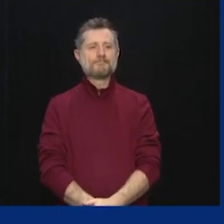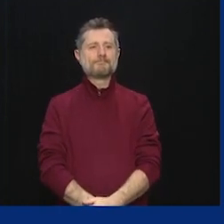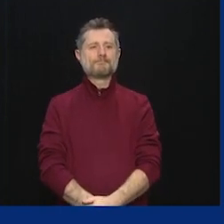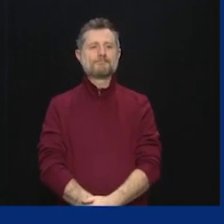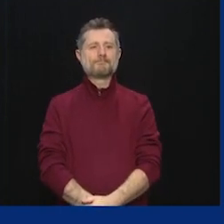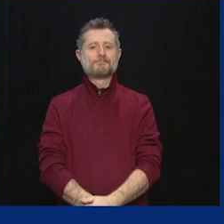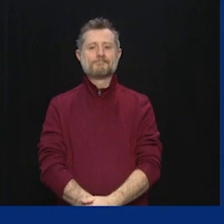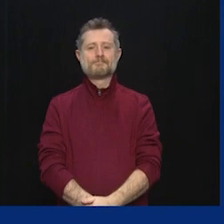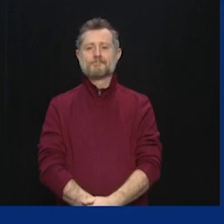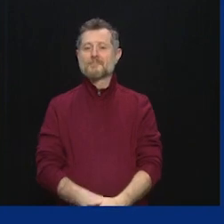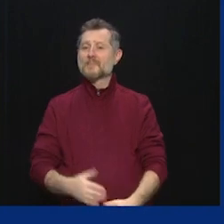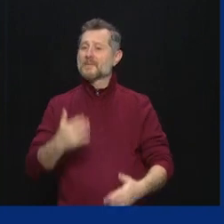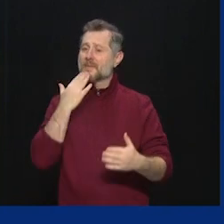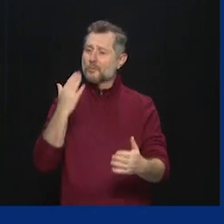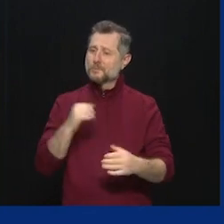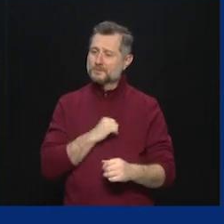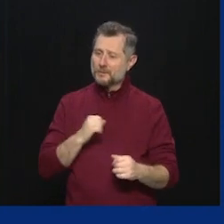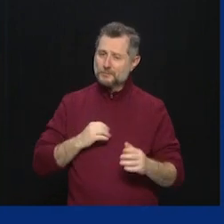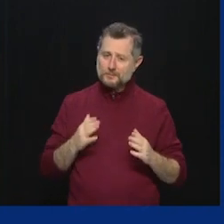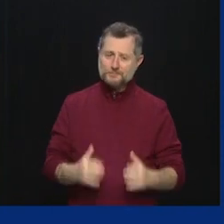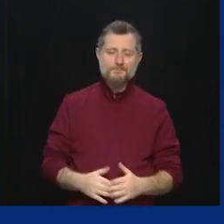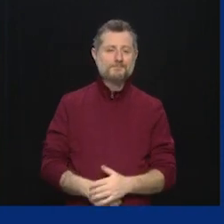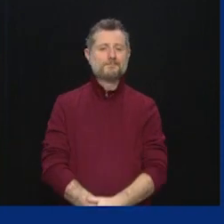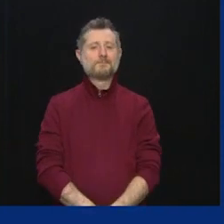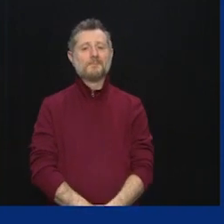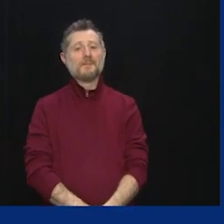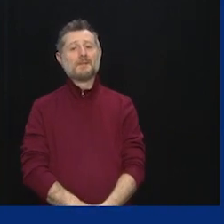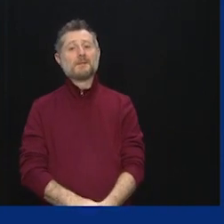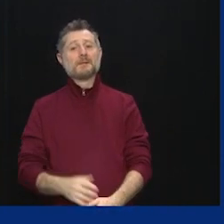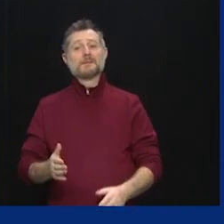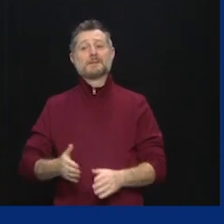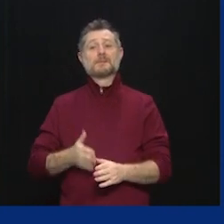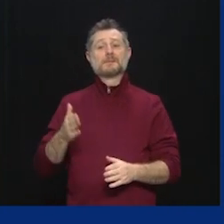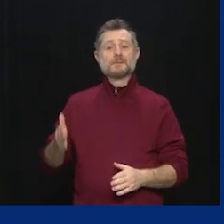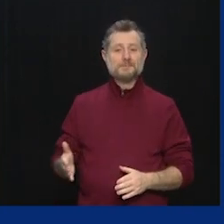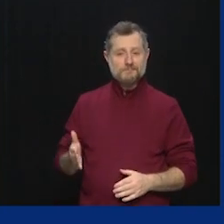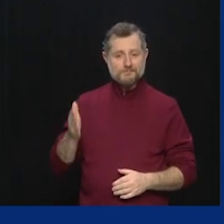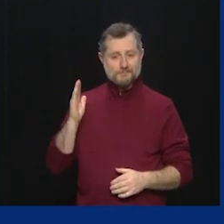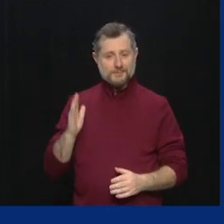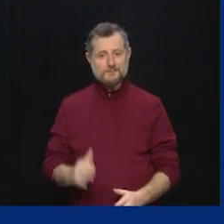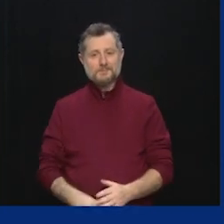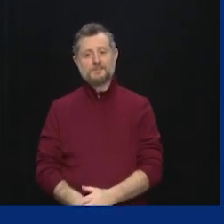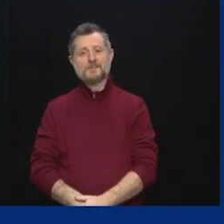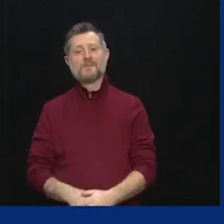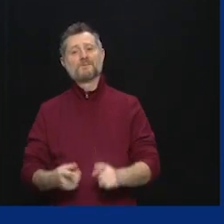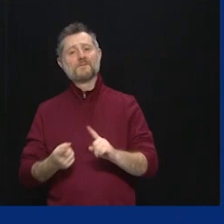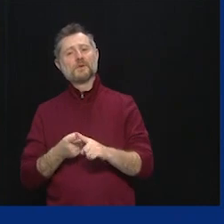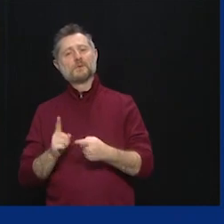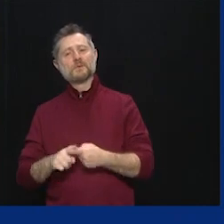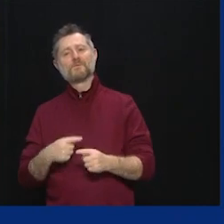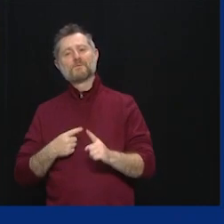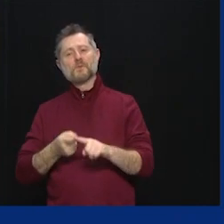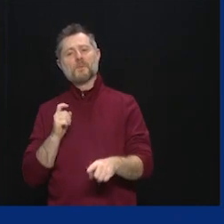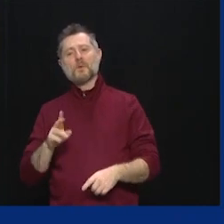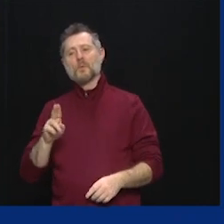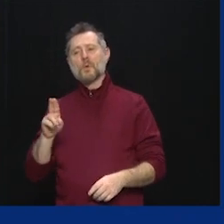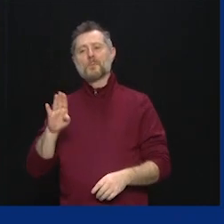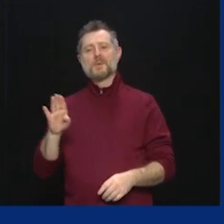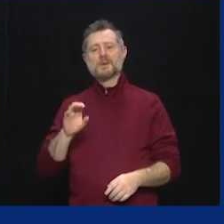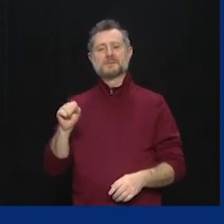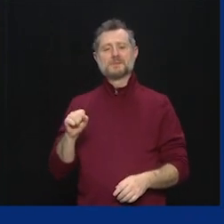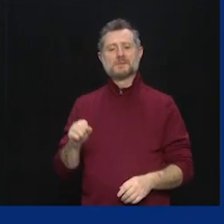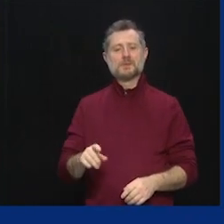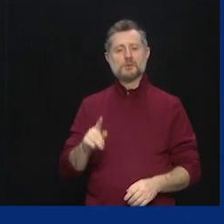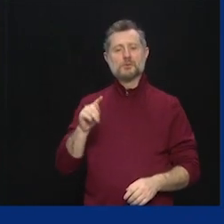Thank you, Senator. Next up is our friends from UBS, Tom Naratil